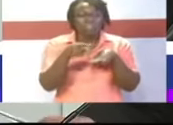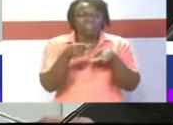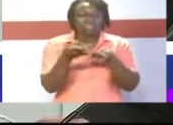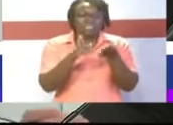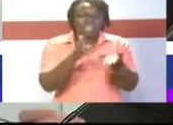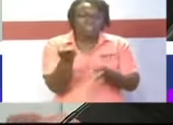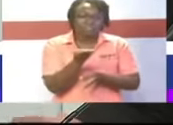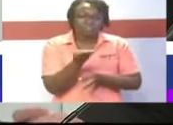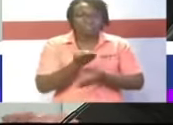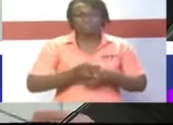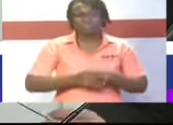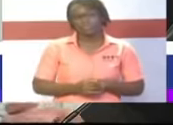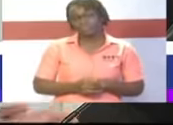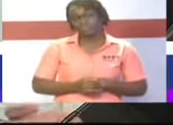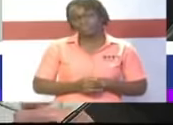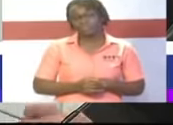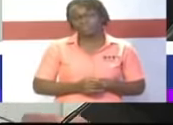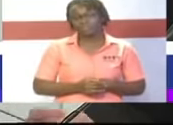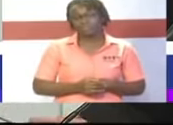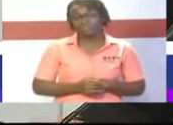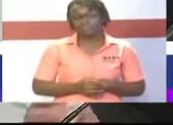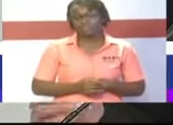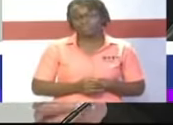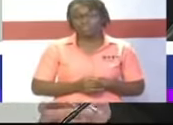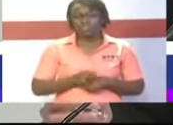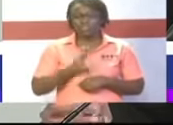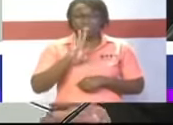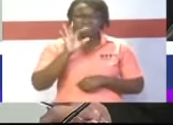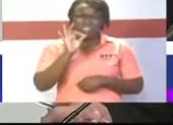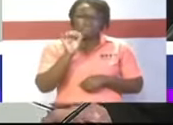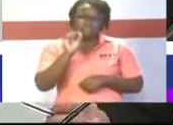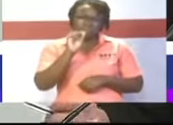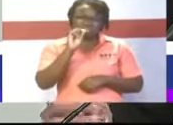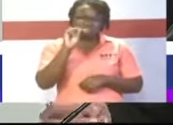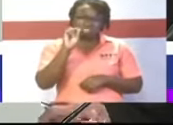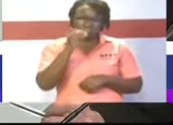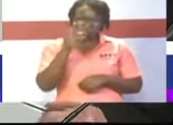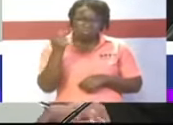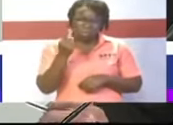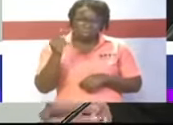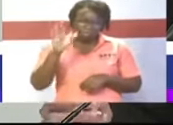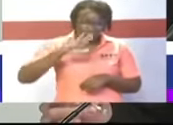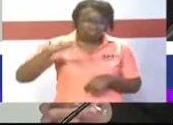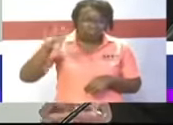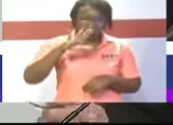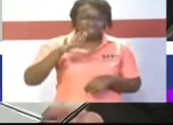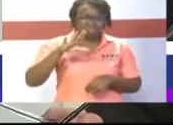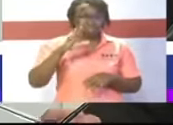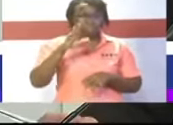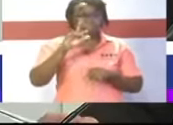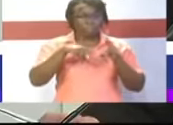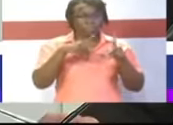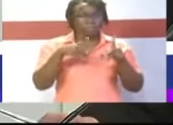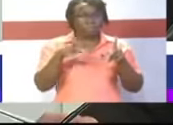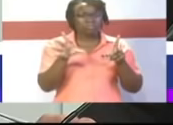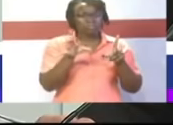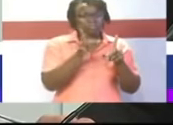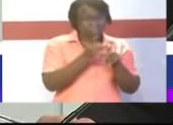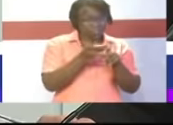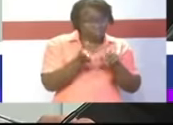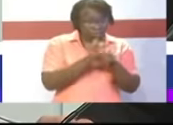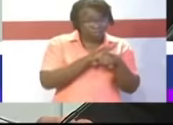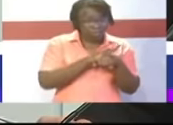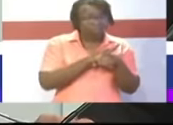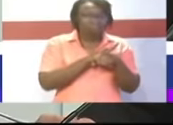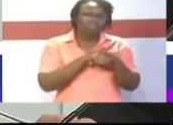Up to almost close to 30%, 29% of them apparently in Trinidad succumb to this COVID, even though some